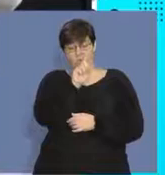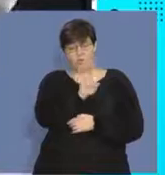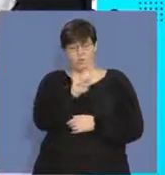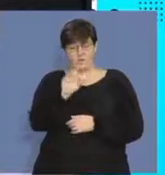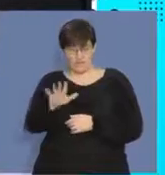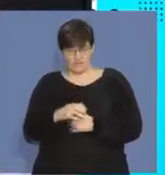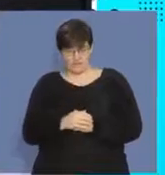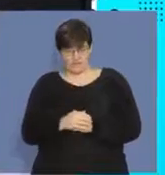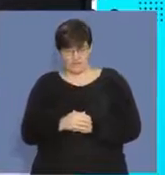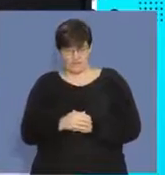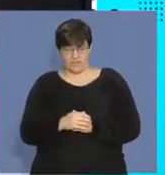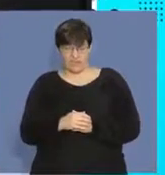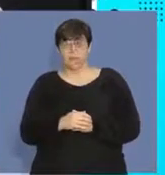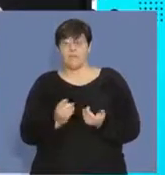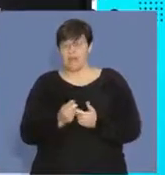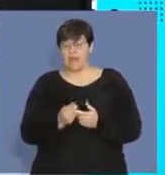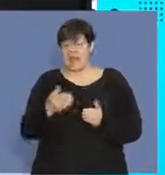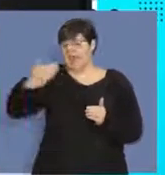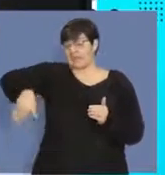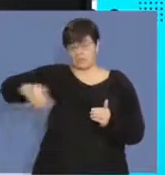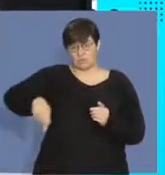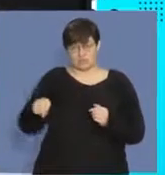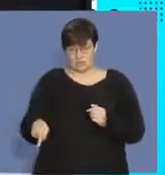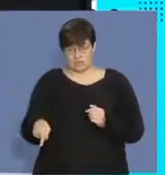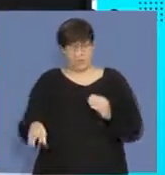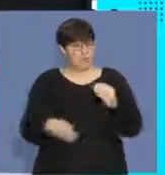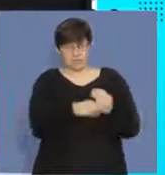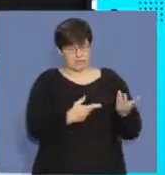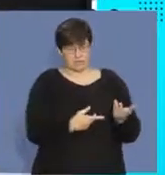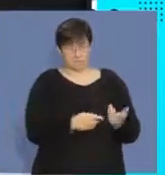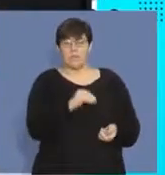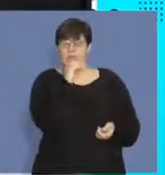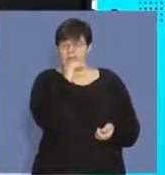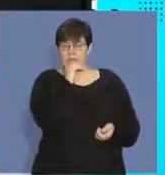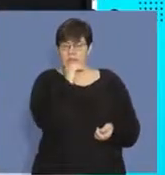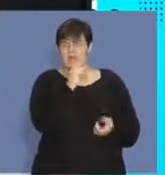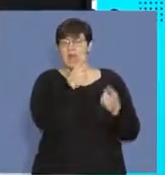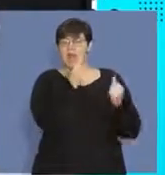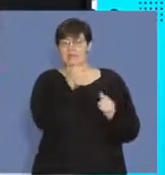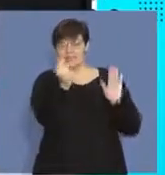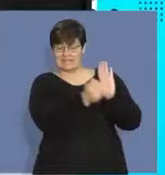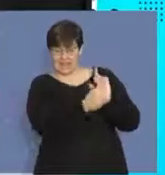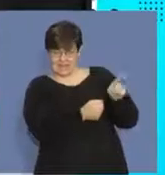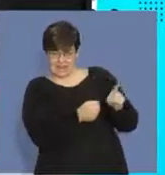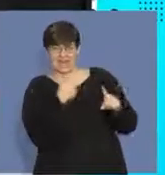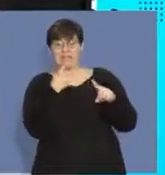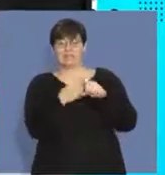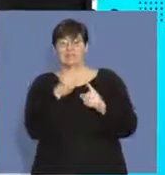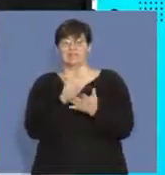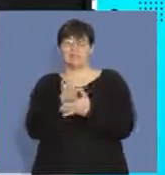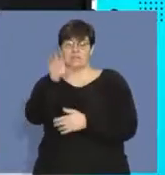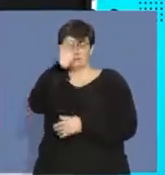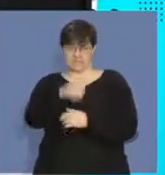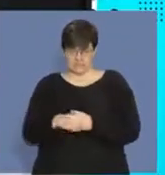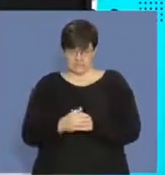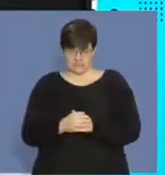15 over 115 if it is inclusive. But if it is exclusive, then simple, it will be the amount of the